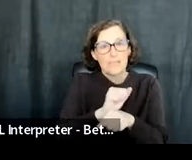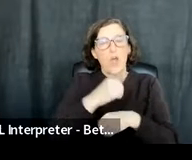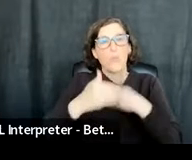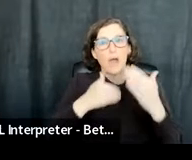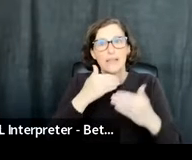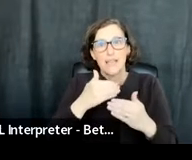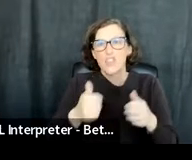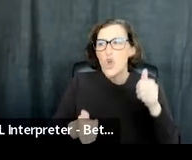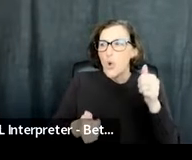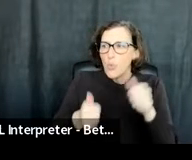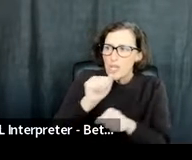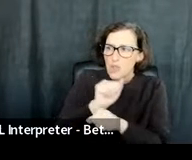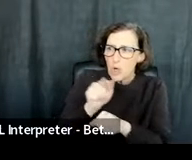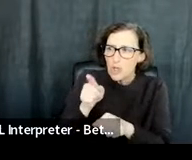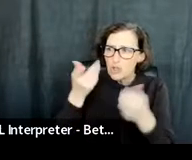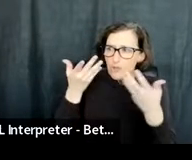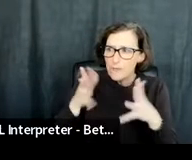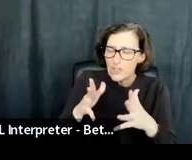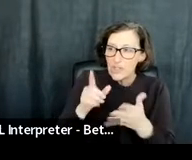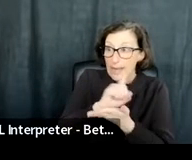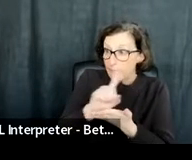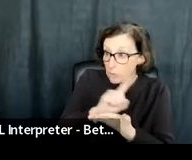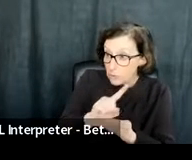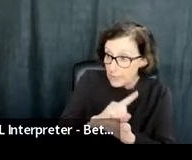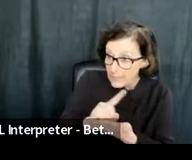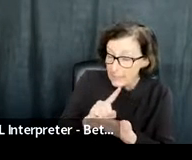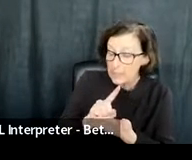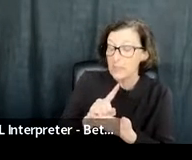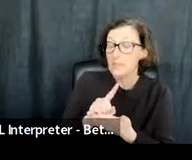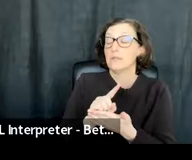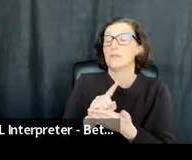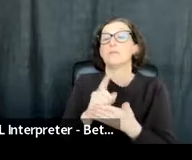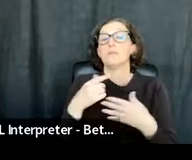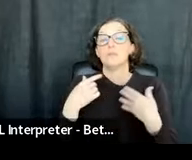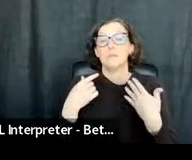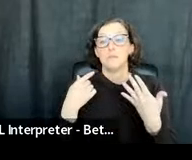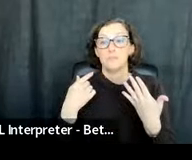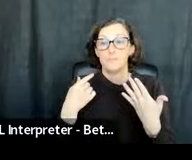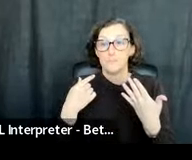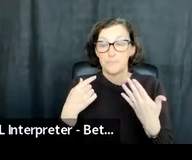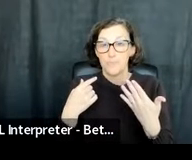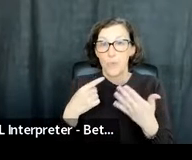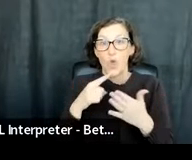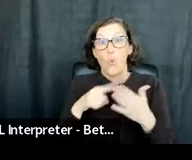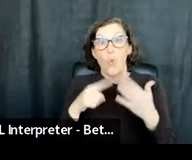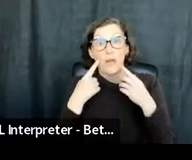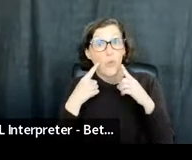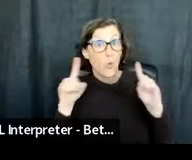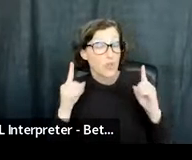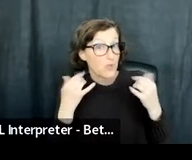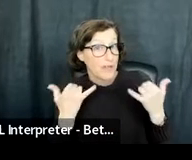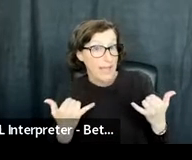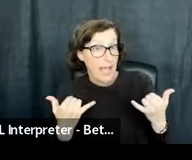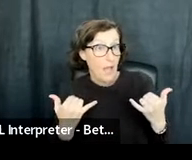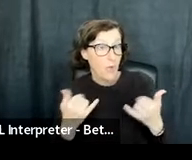what tasks are you completing on a weekly basis? Where what things are working well as is, and what